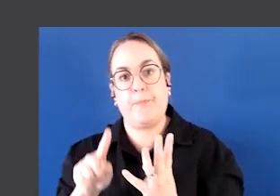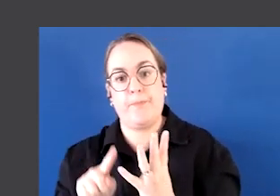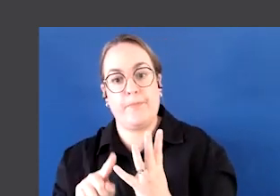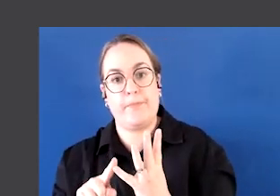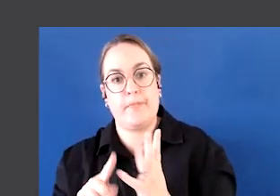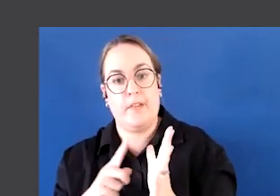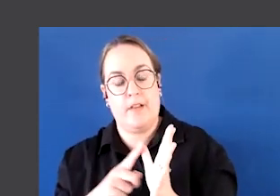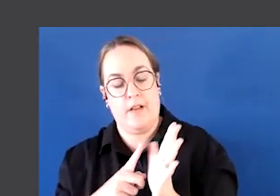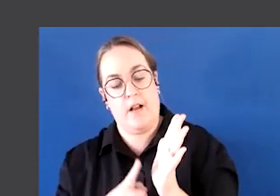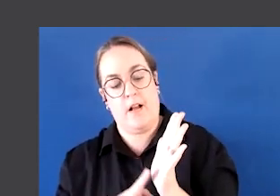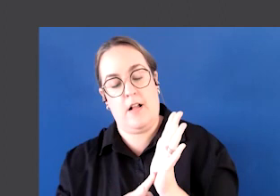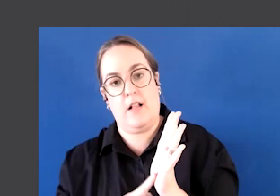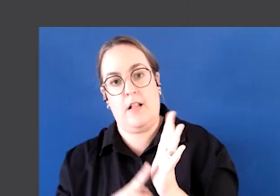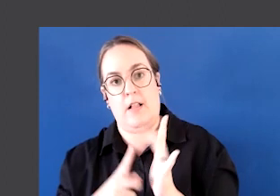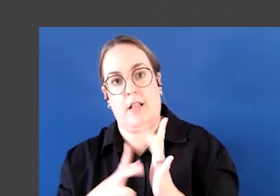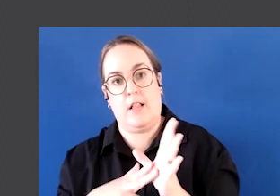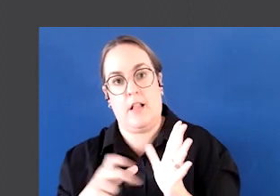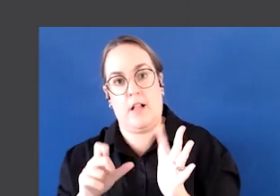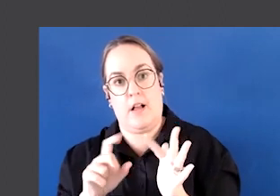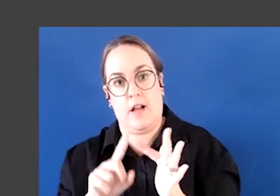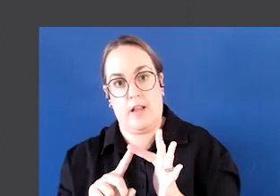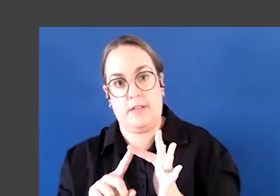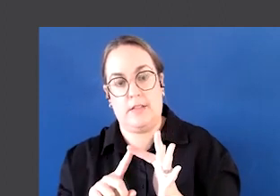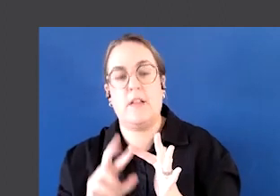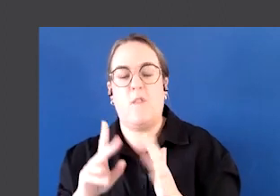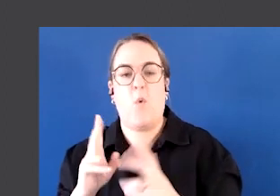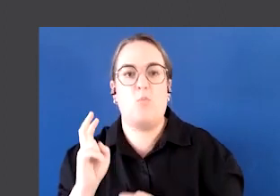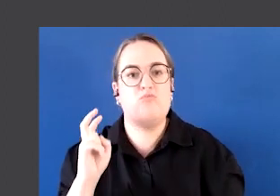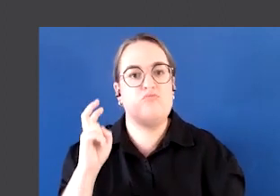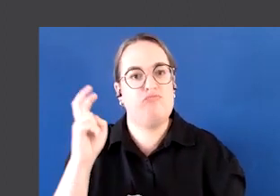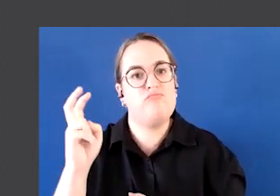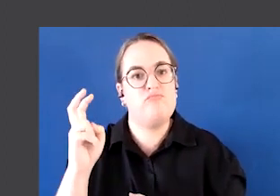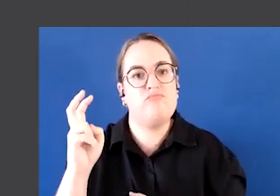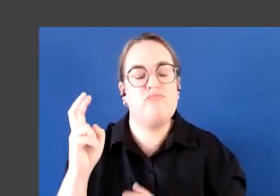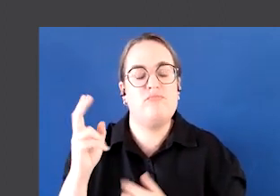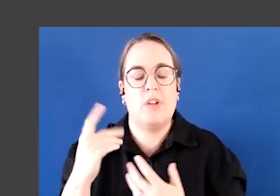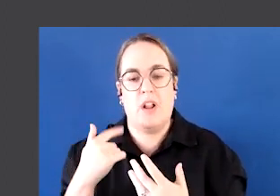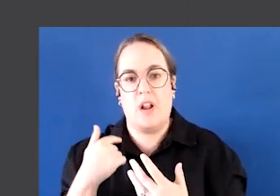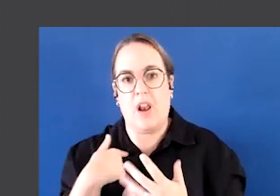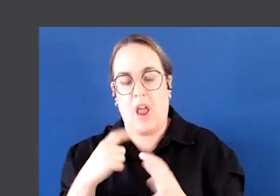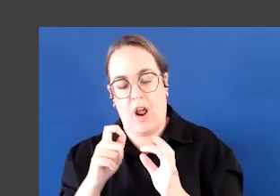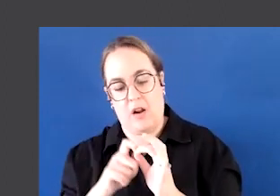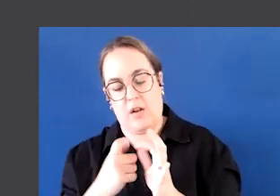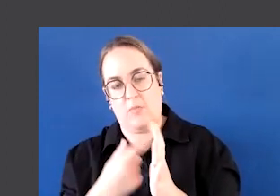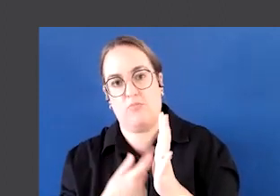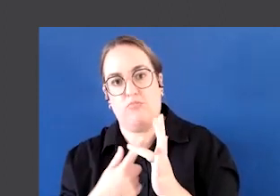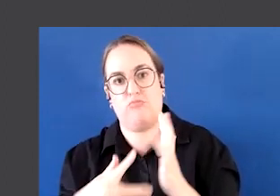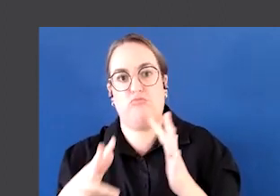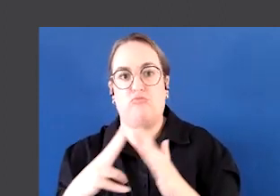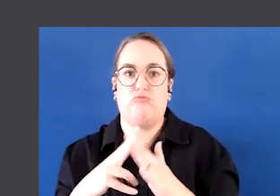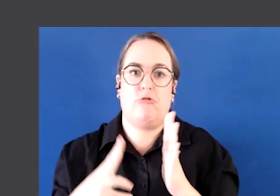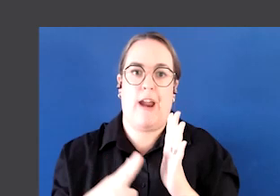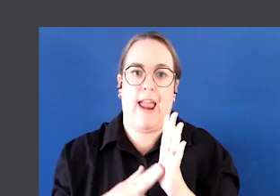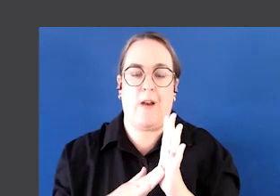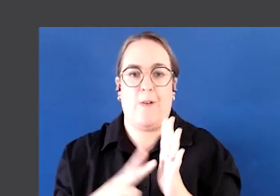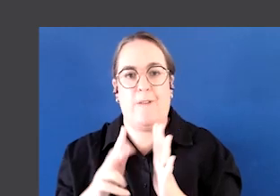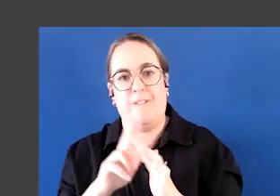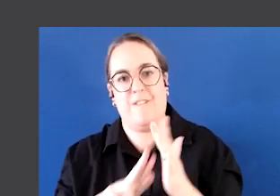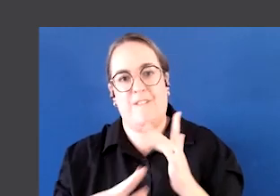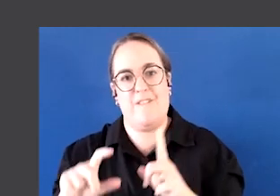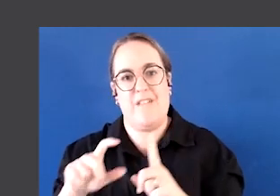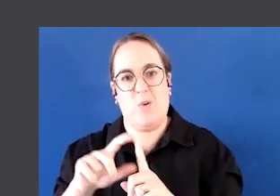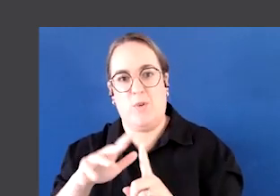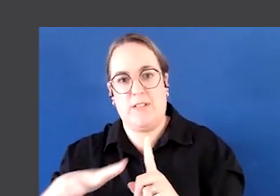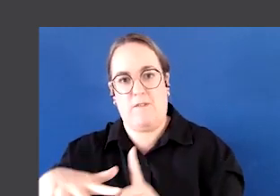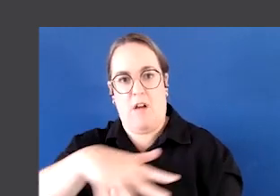Alliance contracts are used broadly across the rail sector in particular. We find them very useful in a brownfields environment